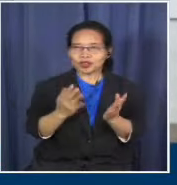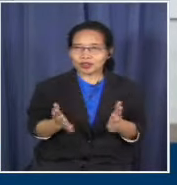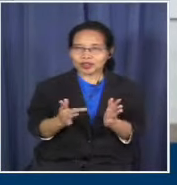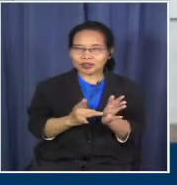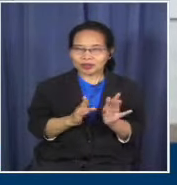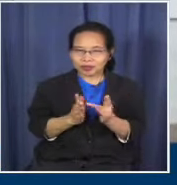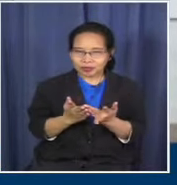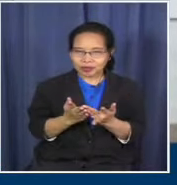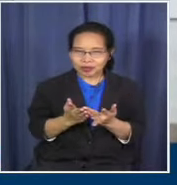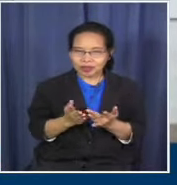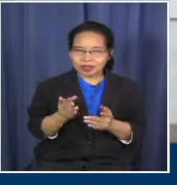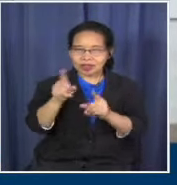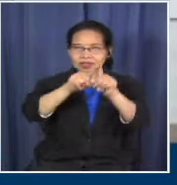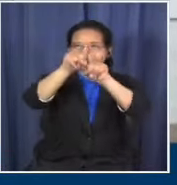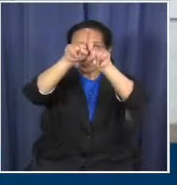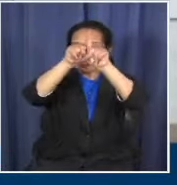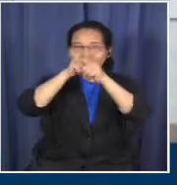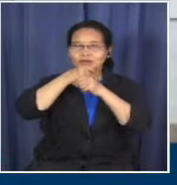days?